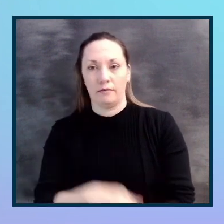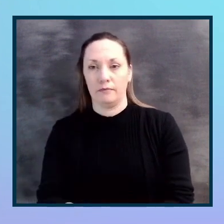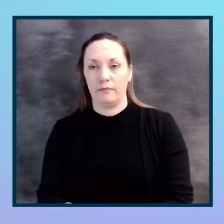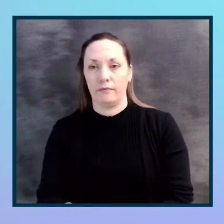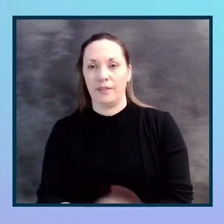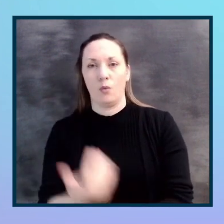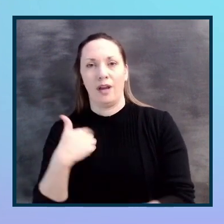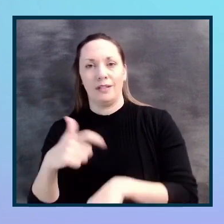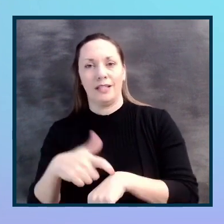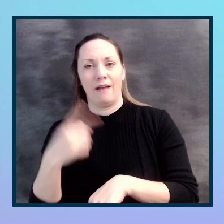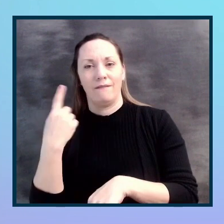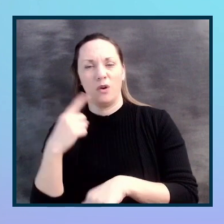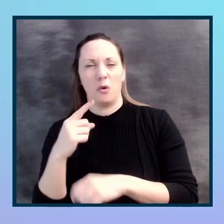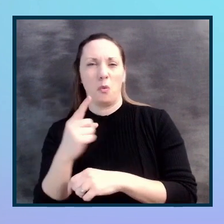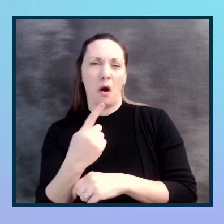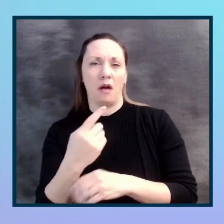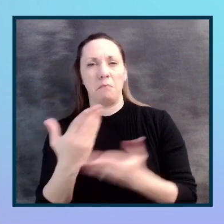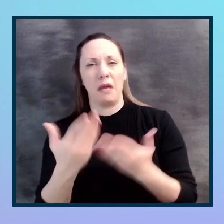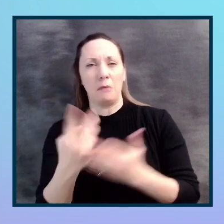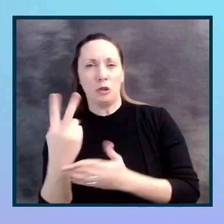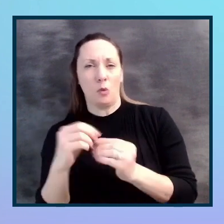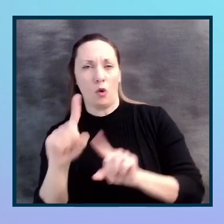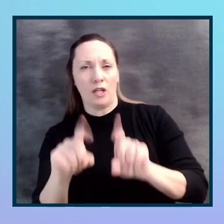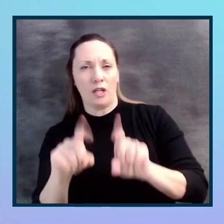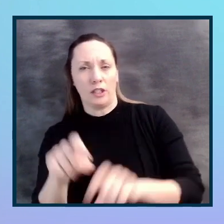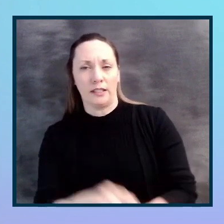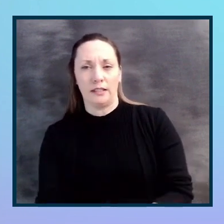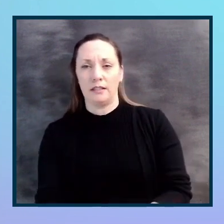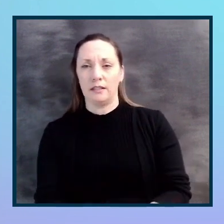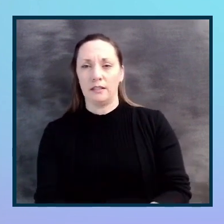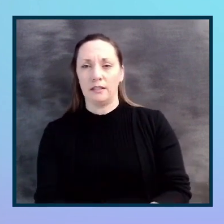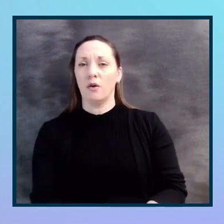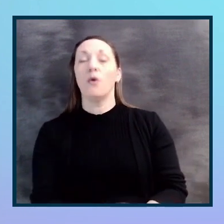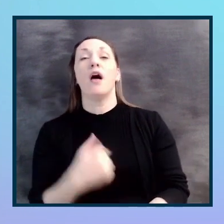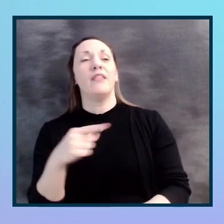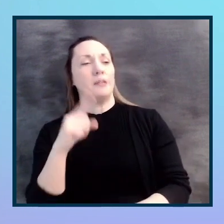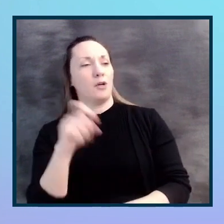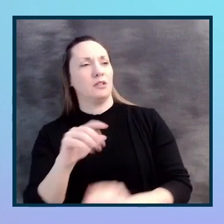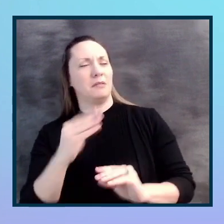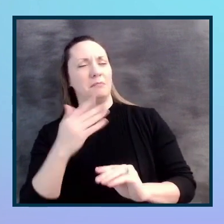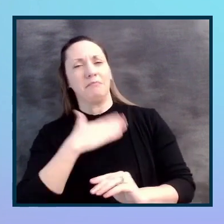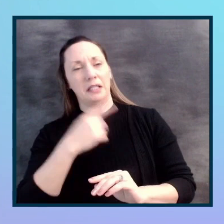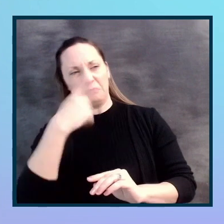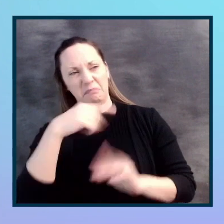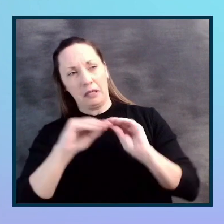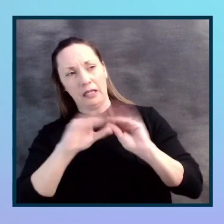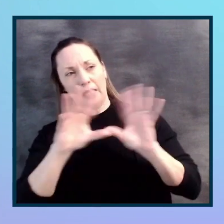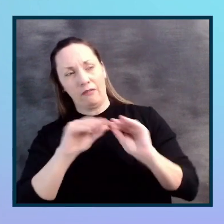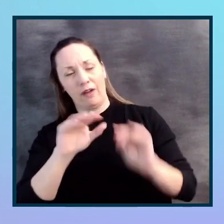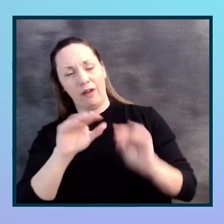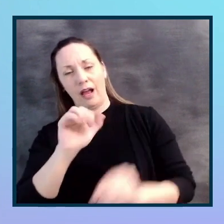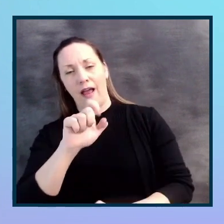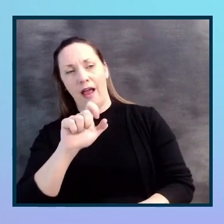just maybe one or two more questions. Okay, so this person's just asking to clarify if the axe-linter is free